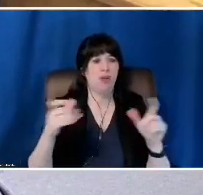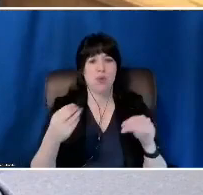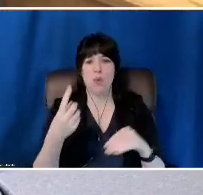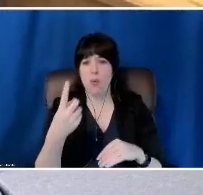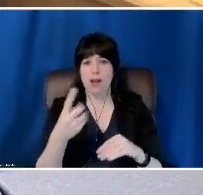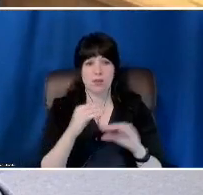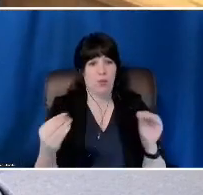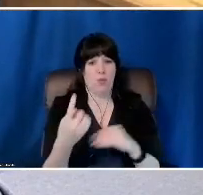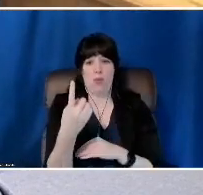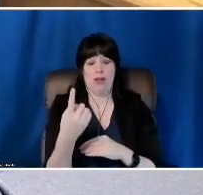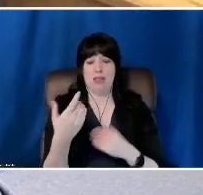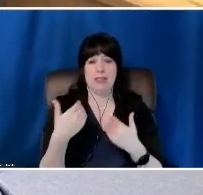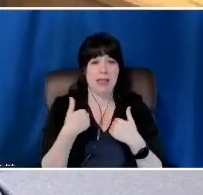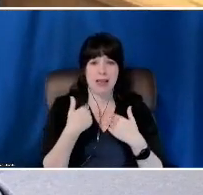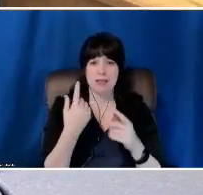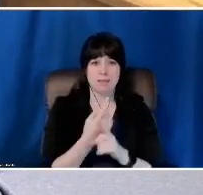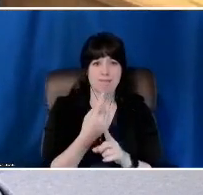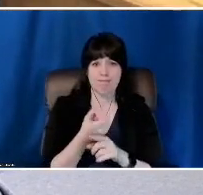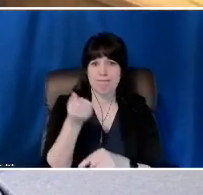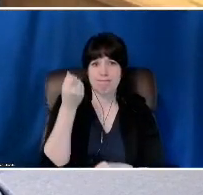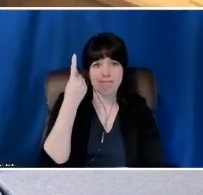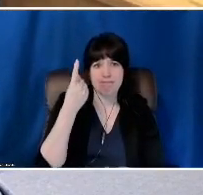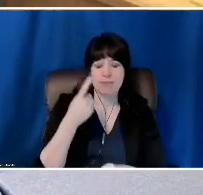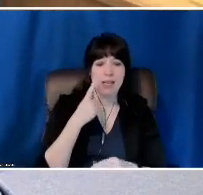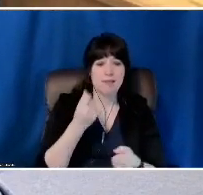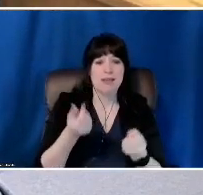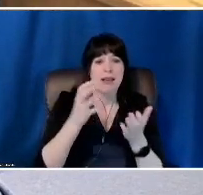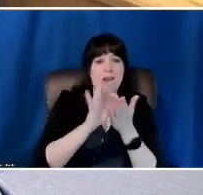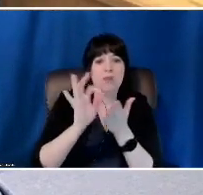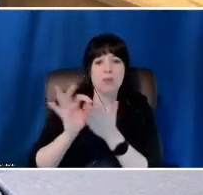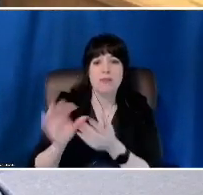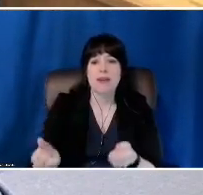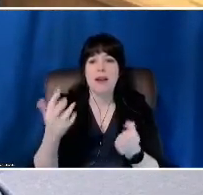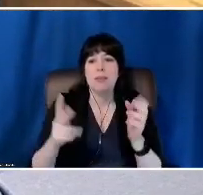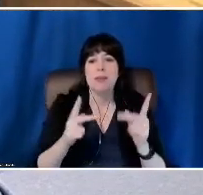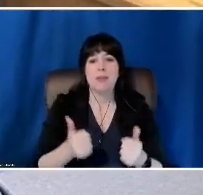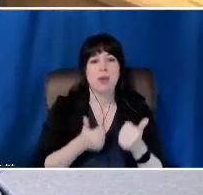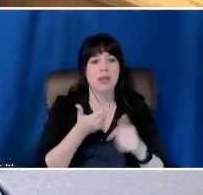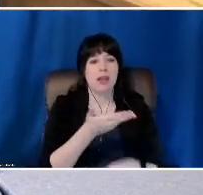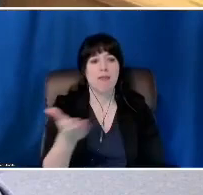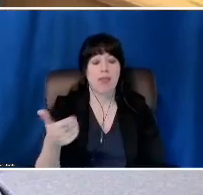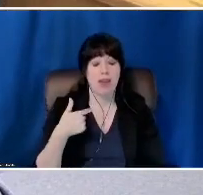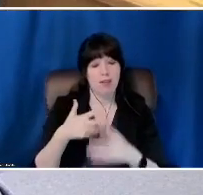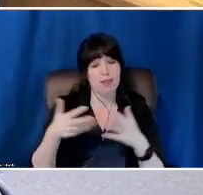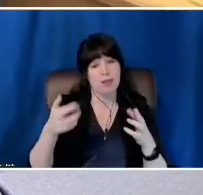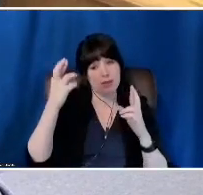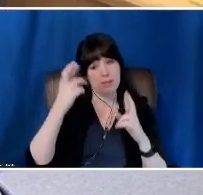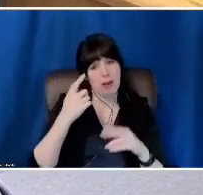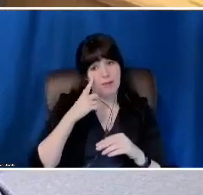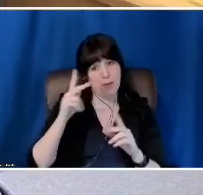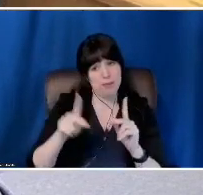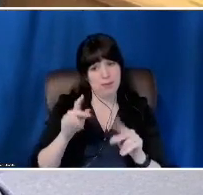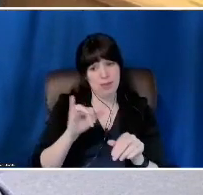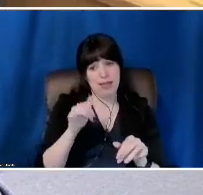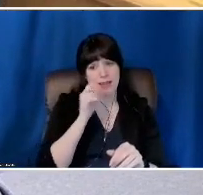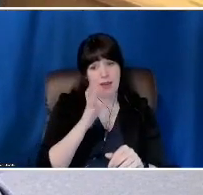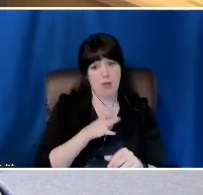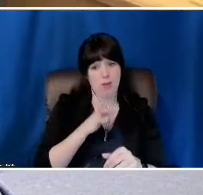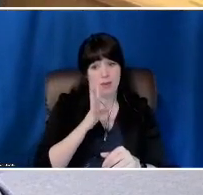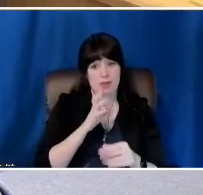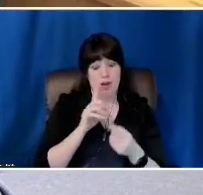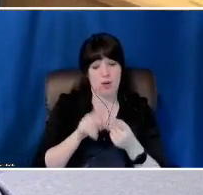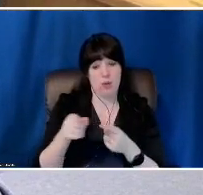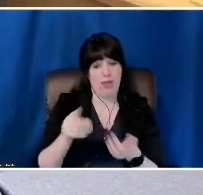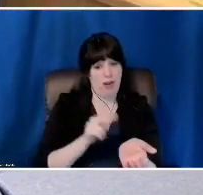No one has an accurate accounting of the population living there. While I have tremendous respect for persons like the woman we spoke with, the nurse who